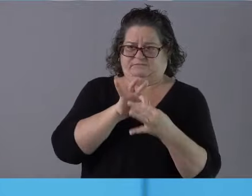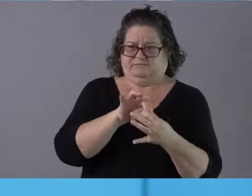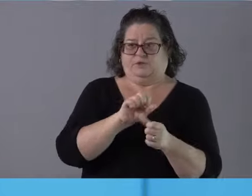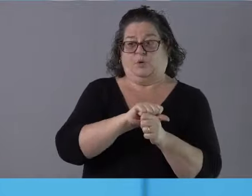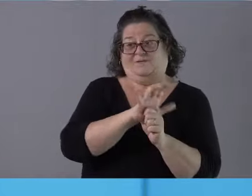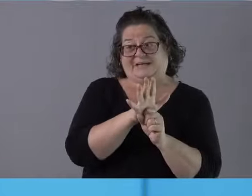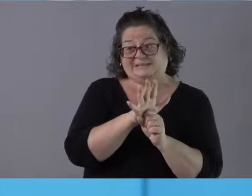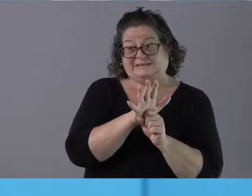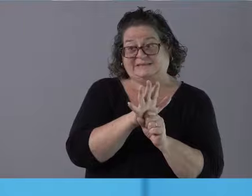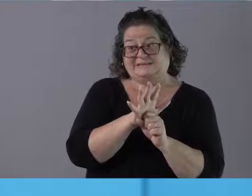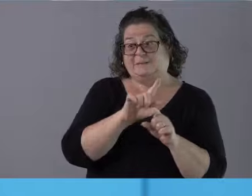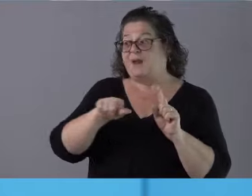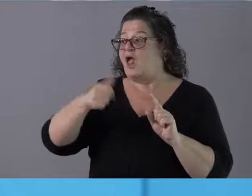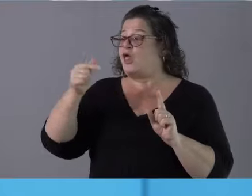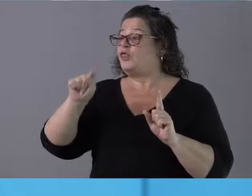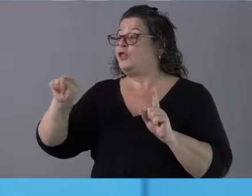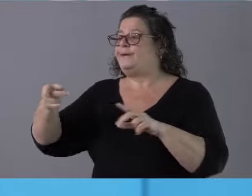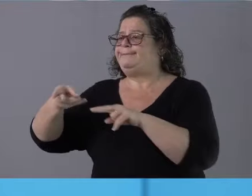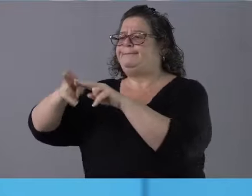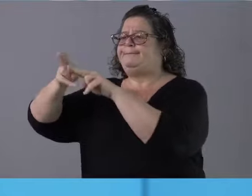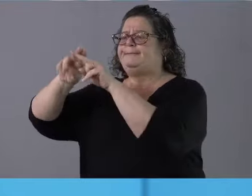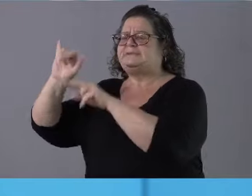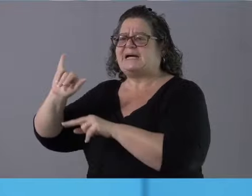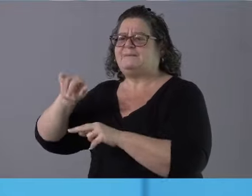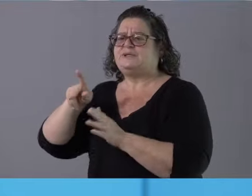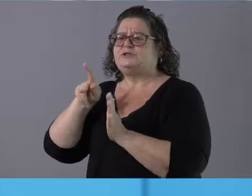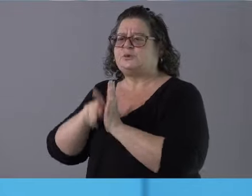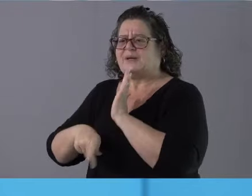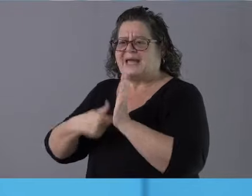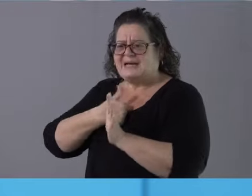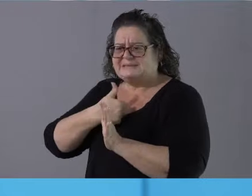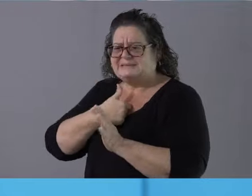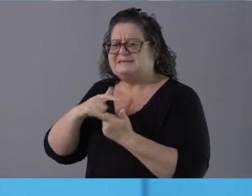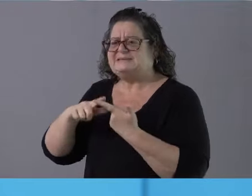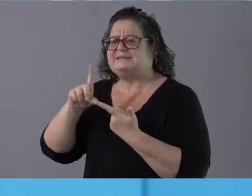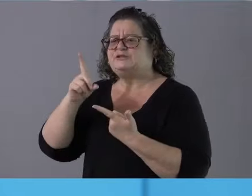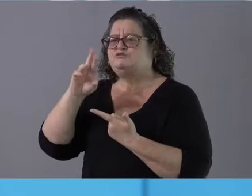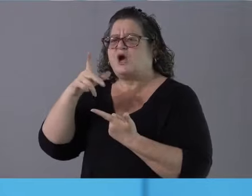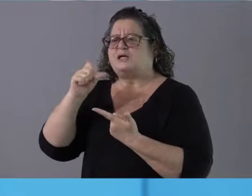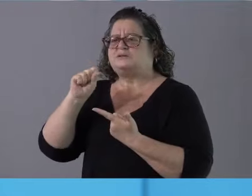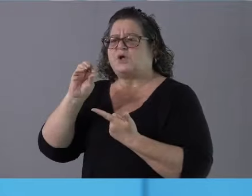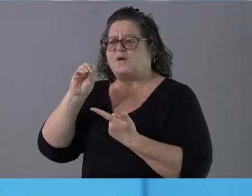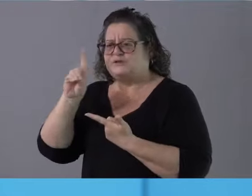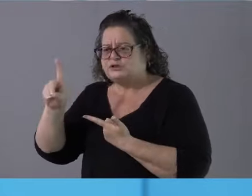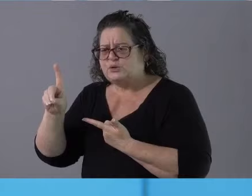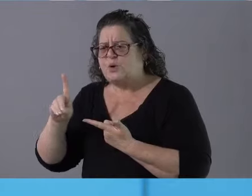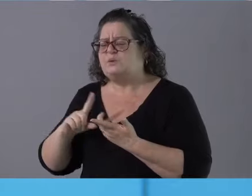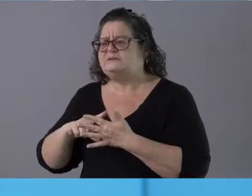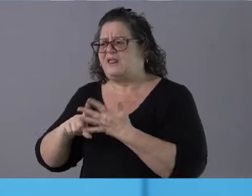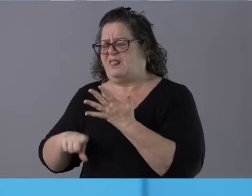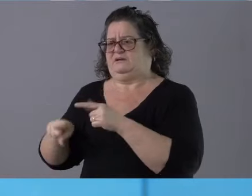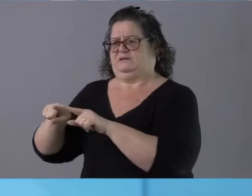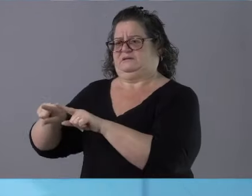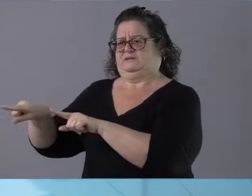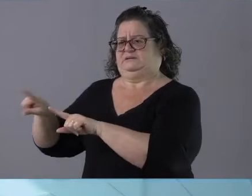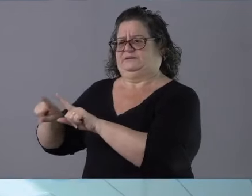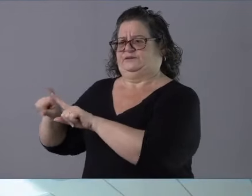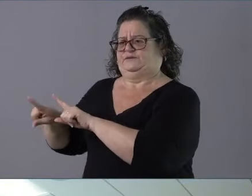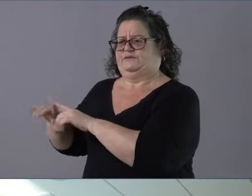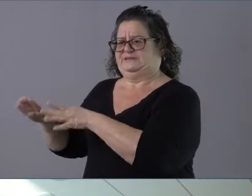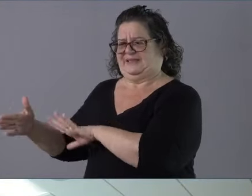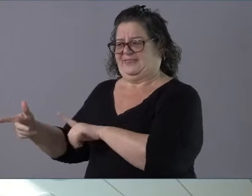drug overdoses that are happening. So public health includes many things, and that's what we're addressing. But the concern is more than